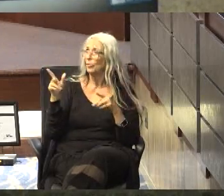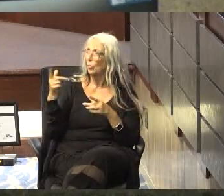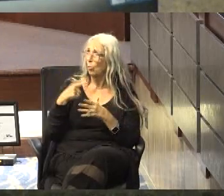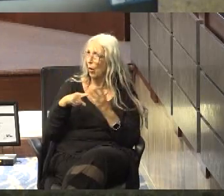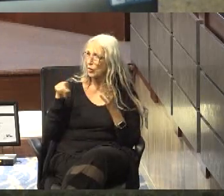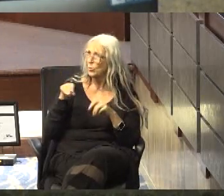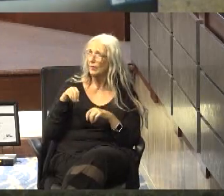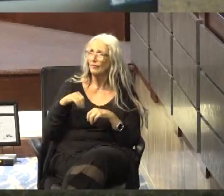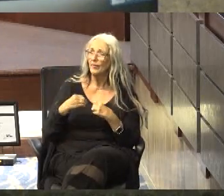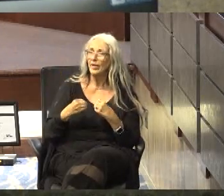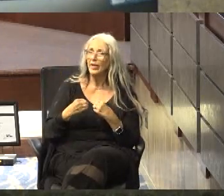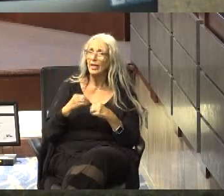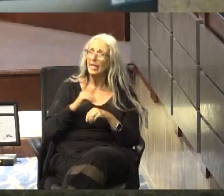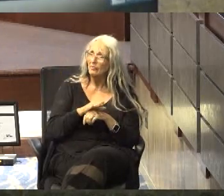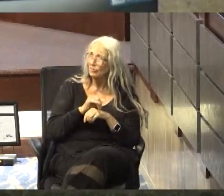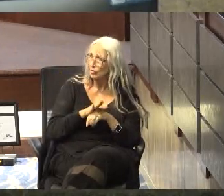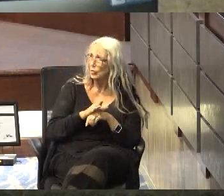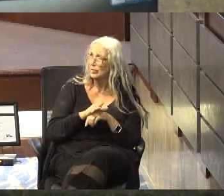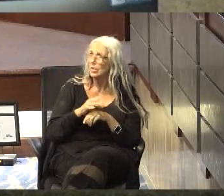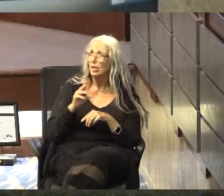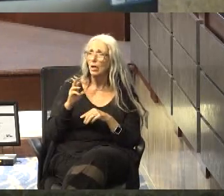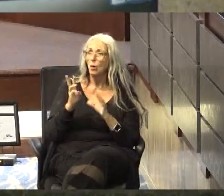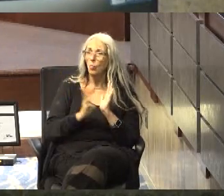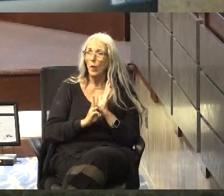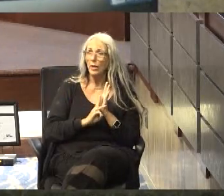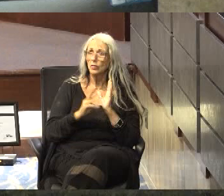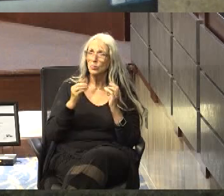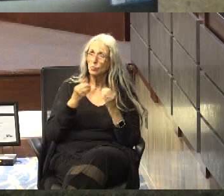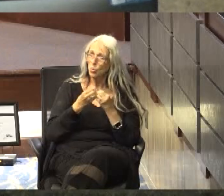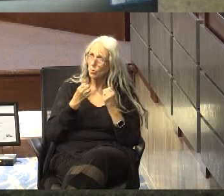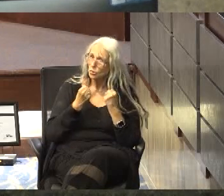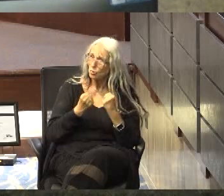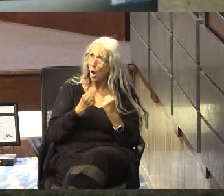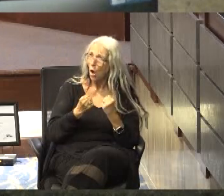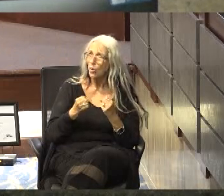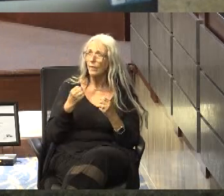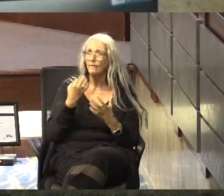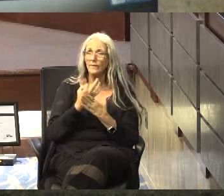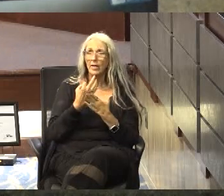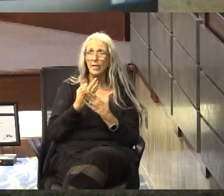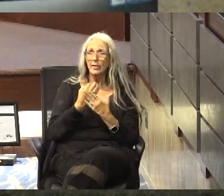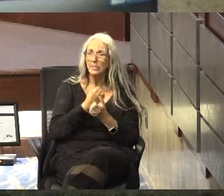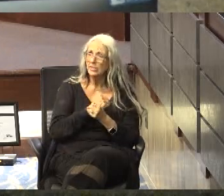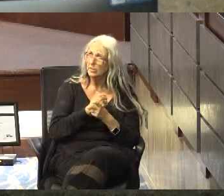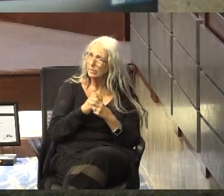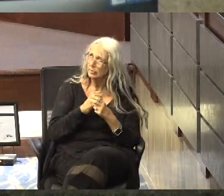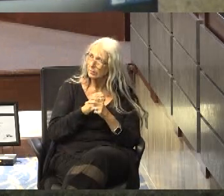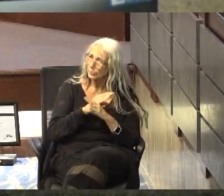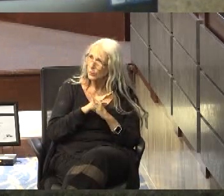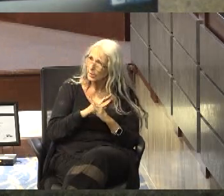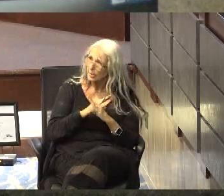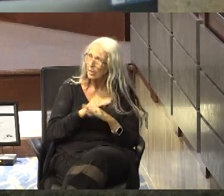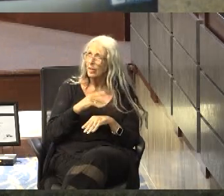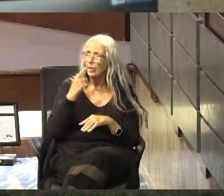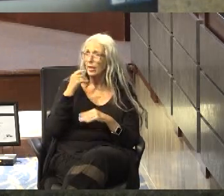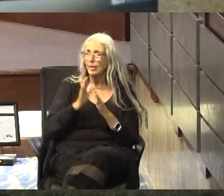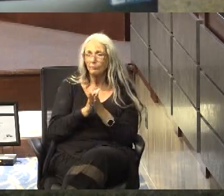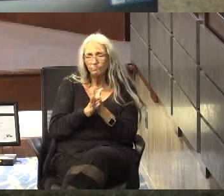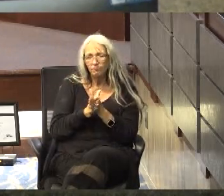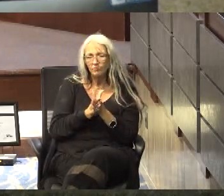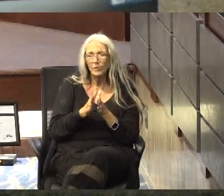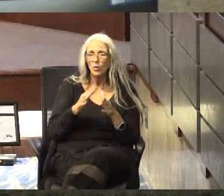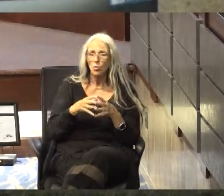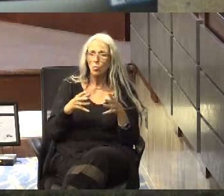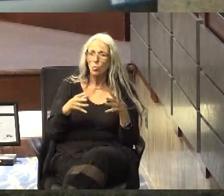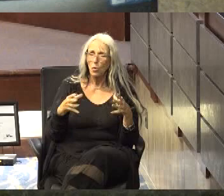had. Waco is a much stronger, financially secure, and vibrant city because of your efforts and your work. And